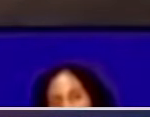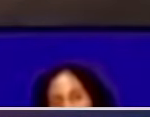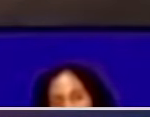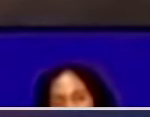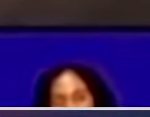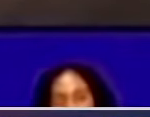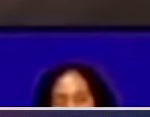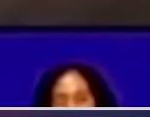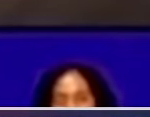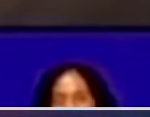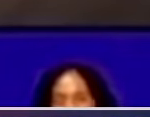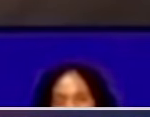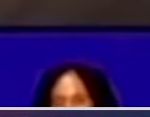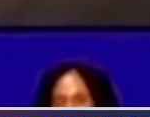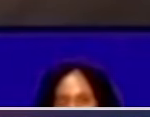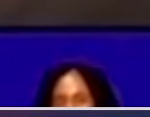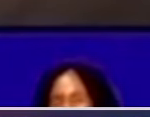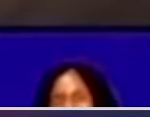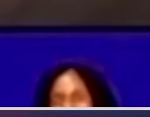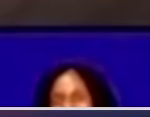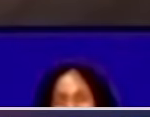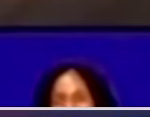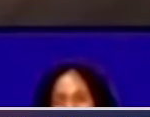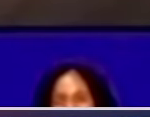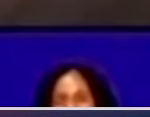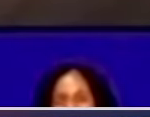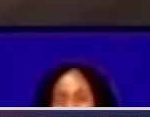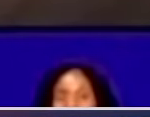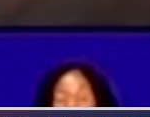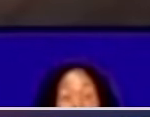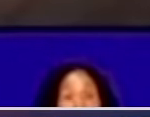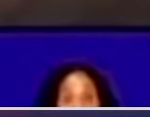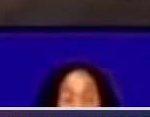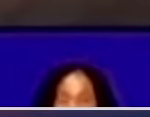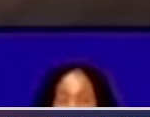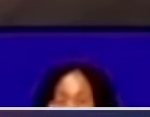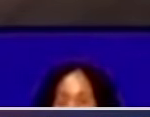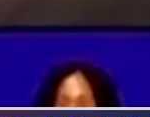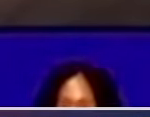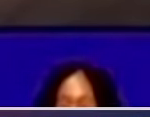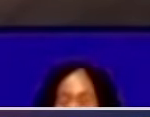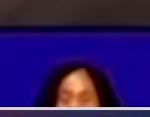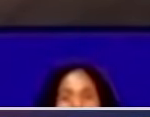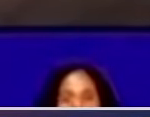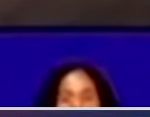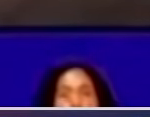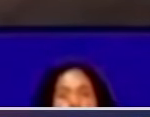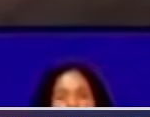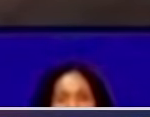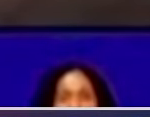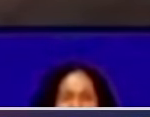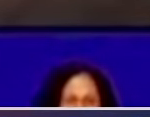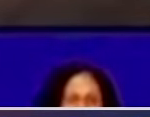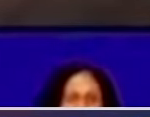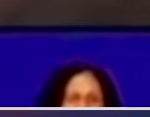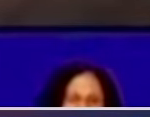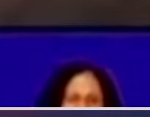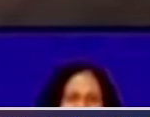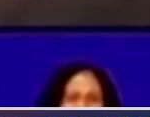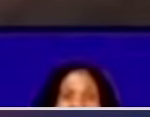inaction without turning our attention to the real elephant in the room. Or should I say the 64 elephants in the